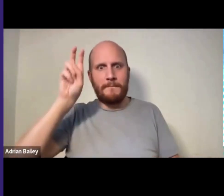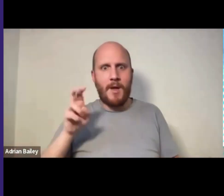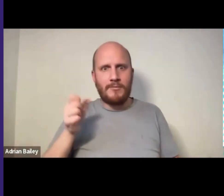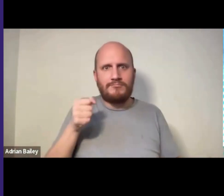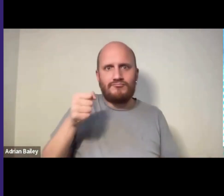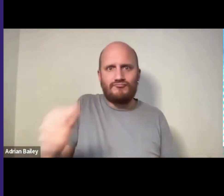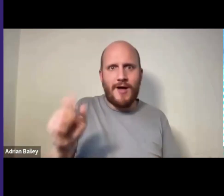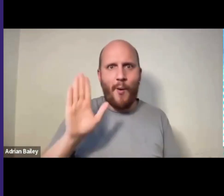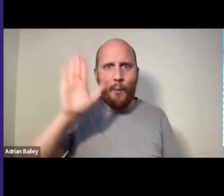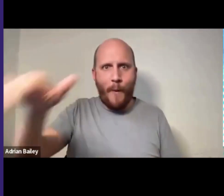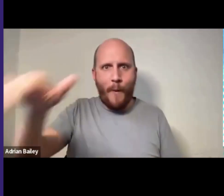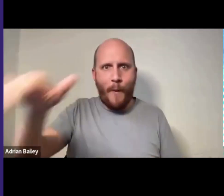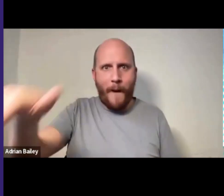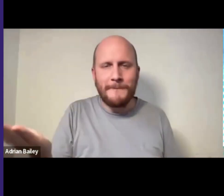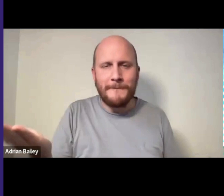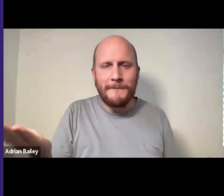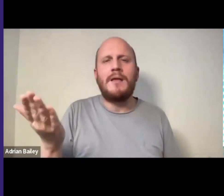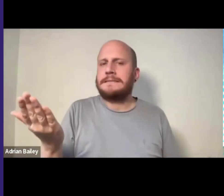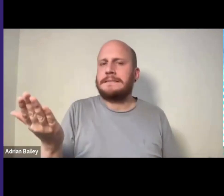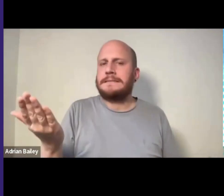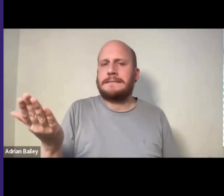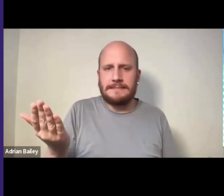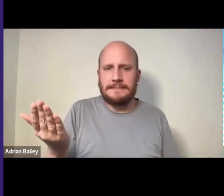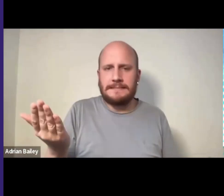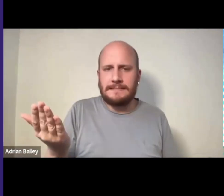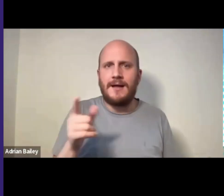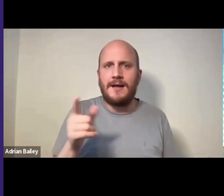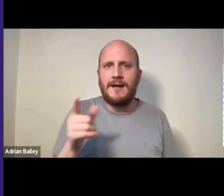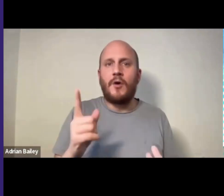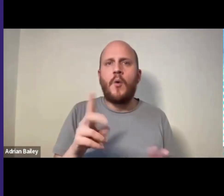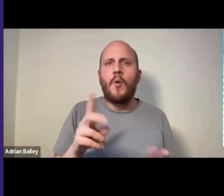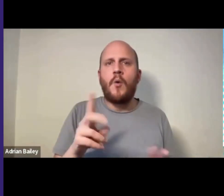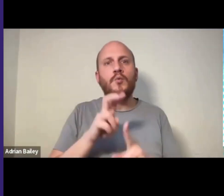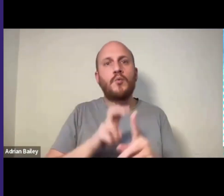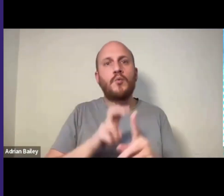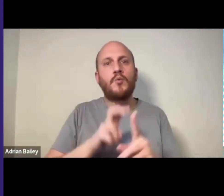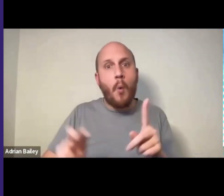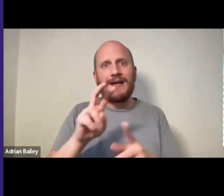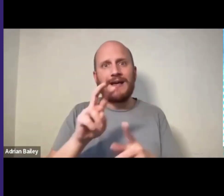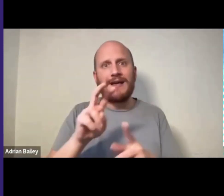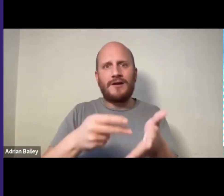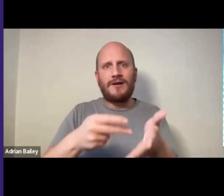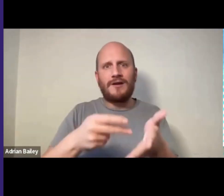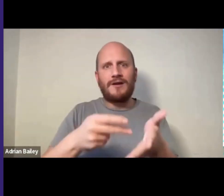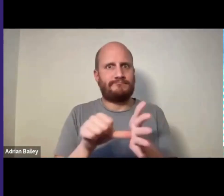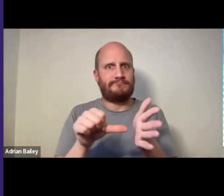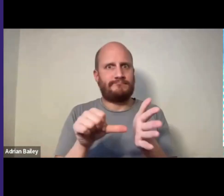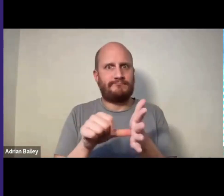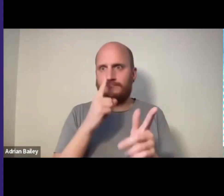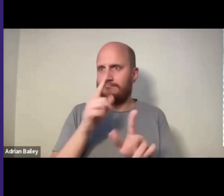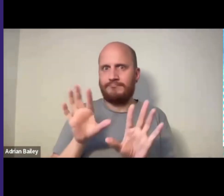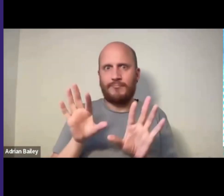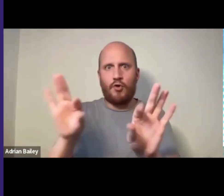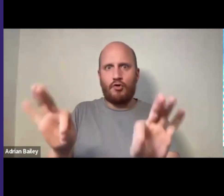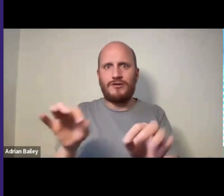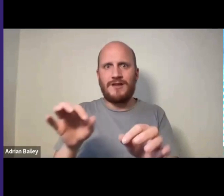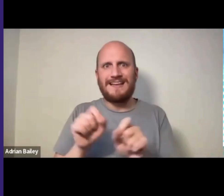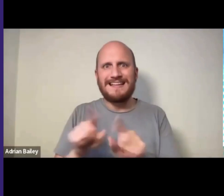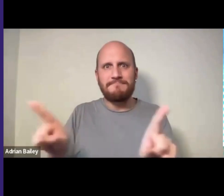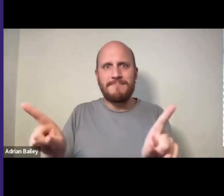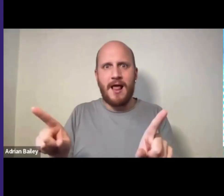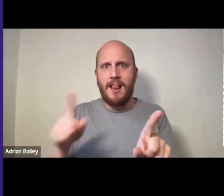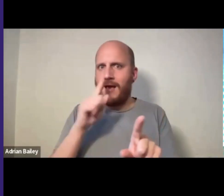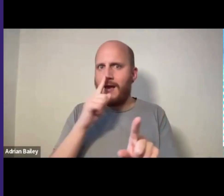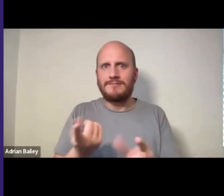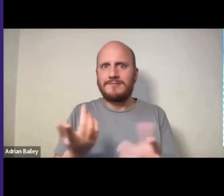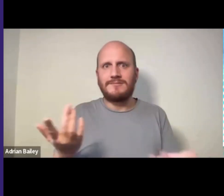difficult. And that's why touring organizations really struggle when they don't have access to email contact lists to send an emailed survey